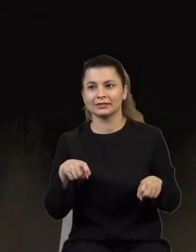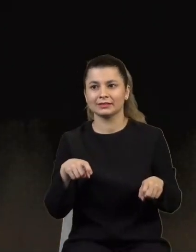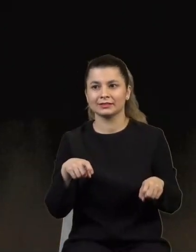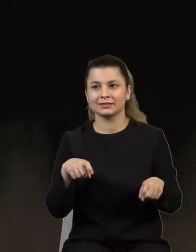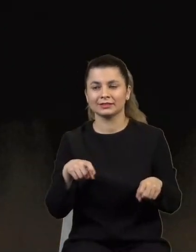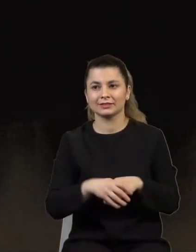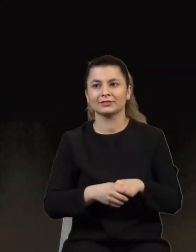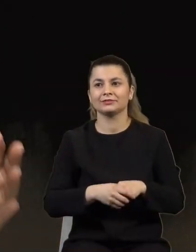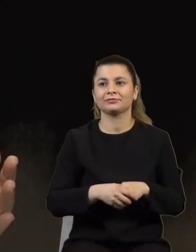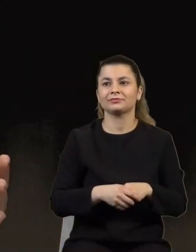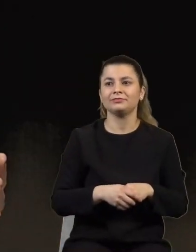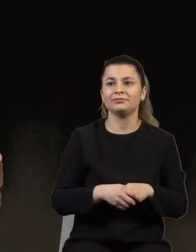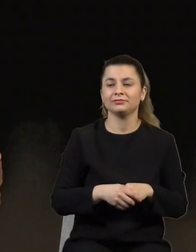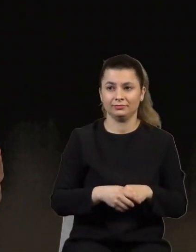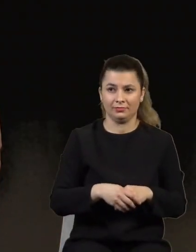programs,